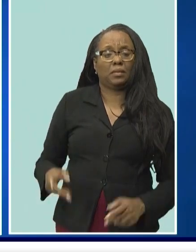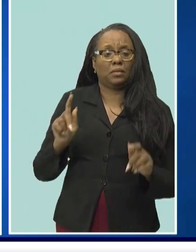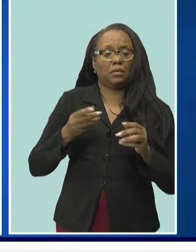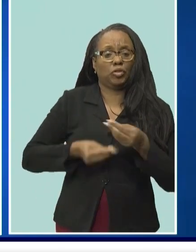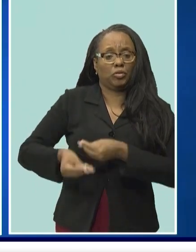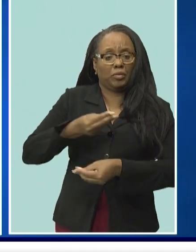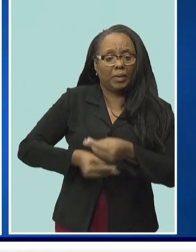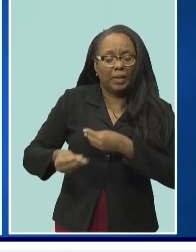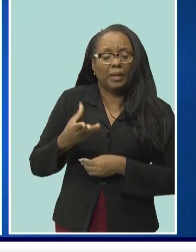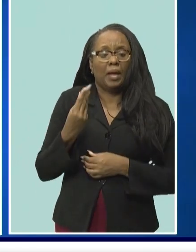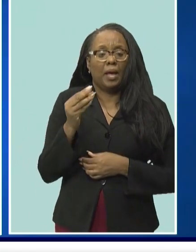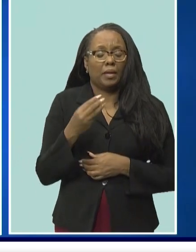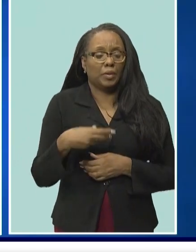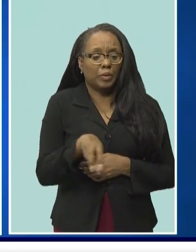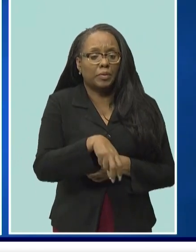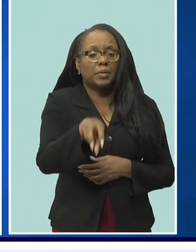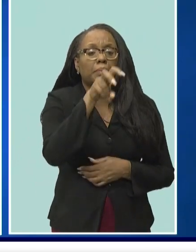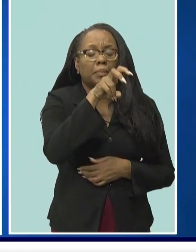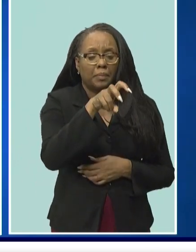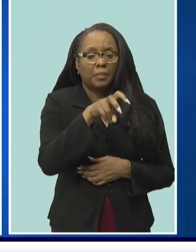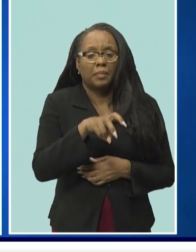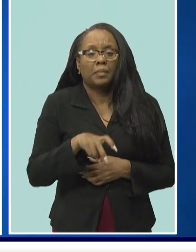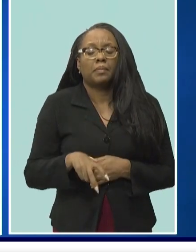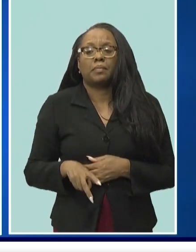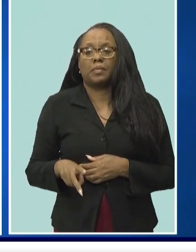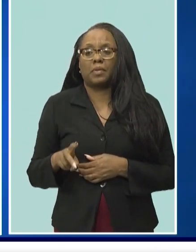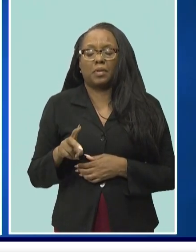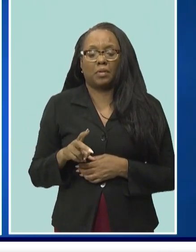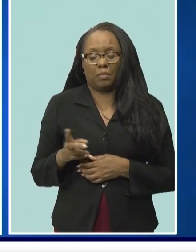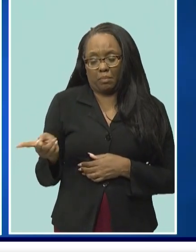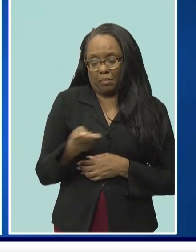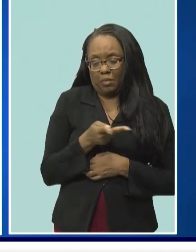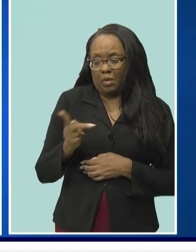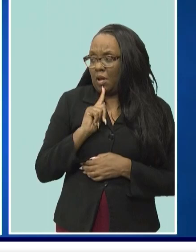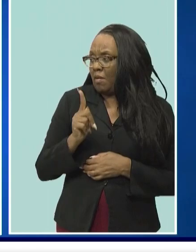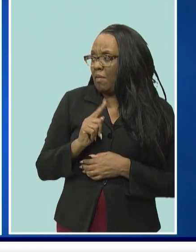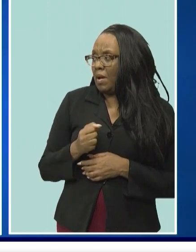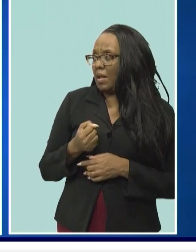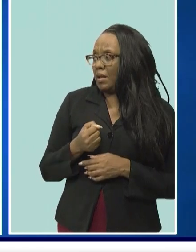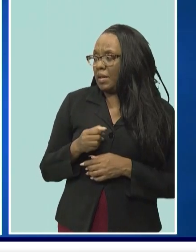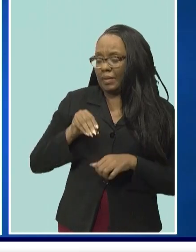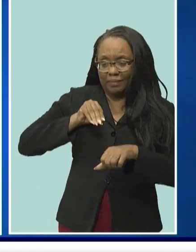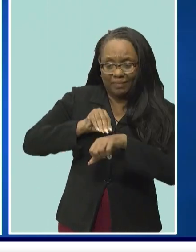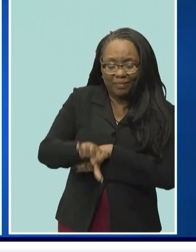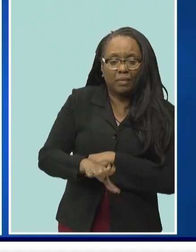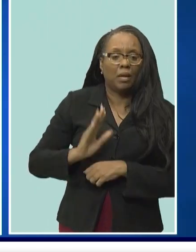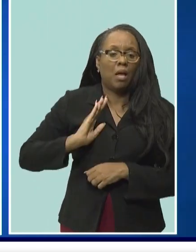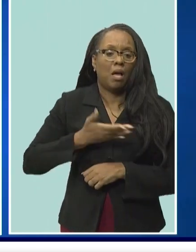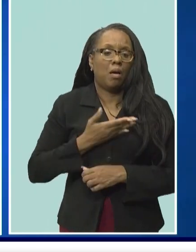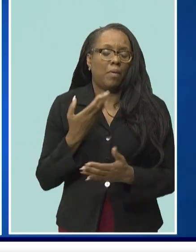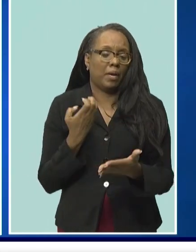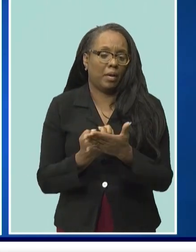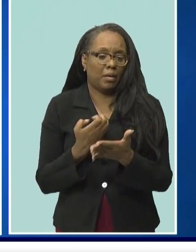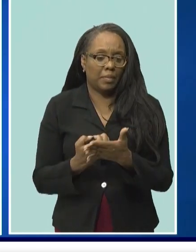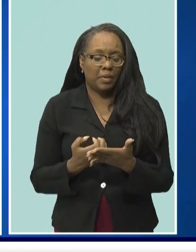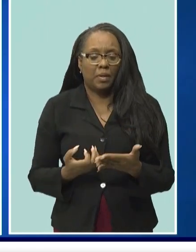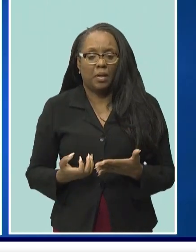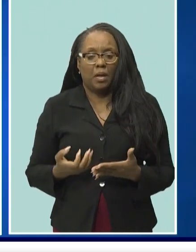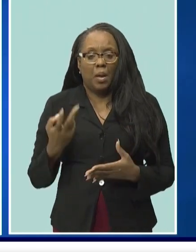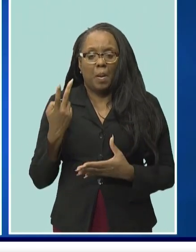are two of the bedrock activities in terms of our economy, and how these are actually also